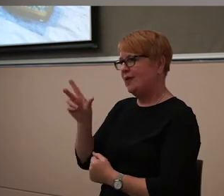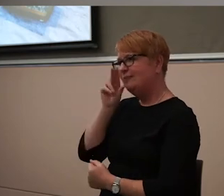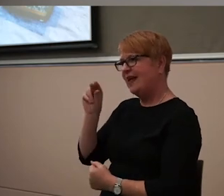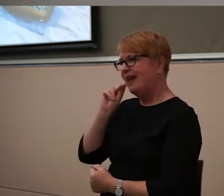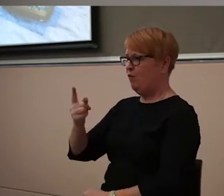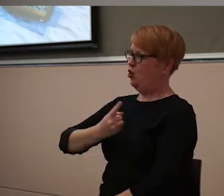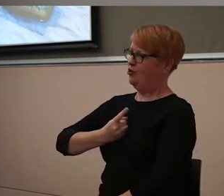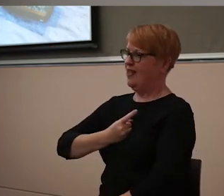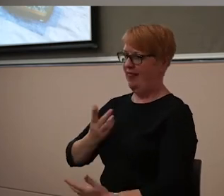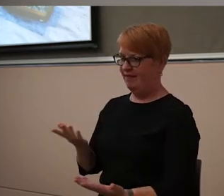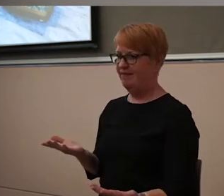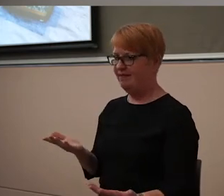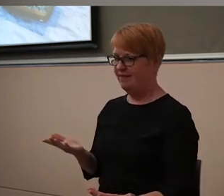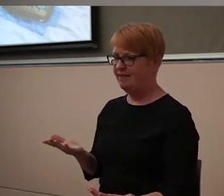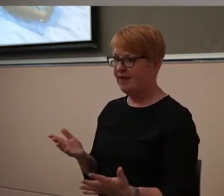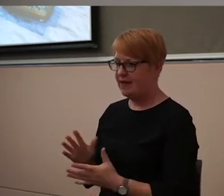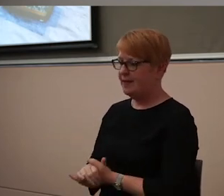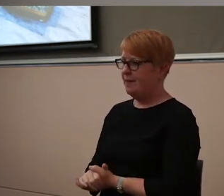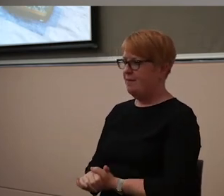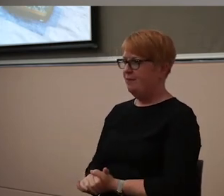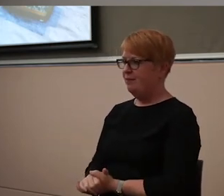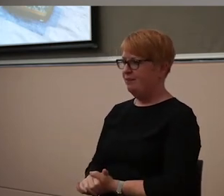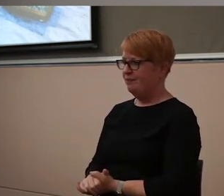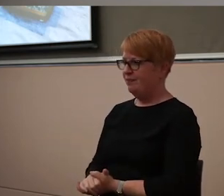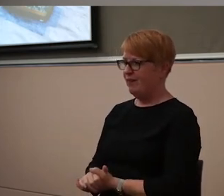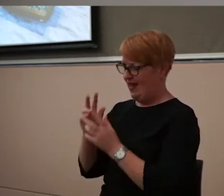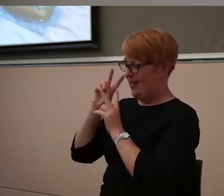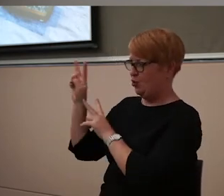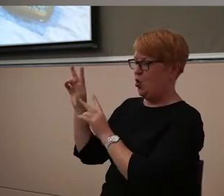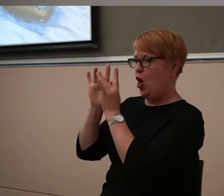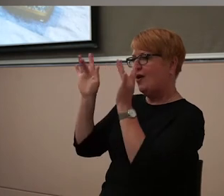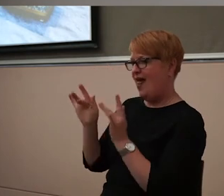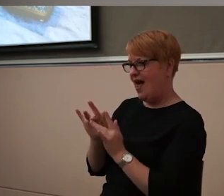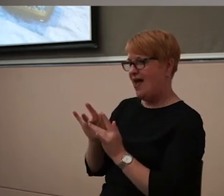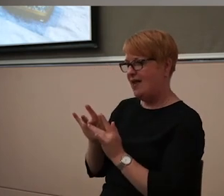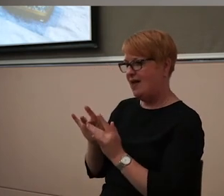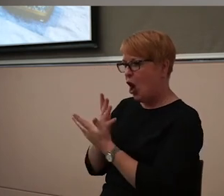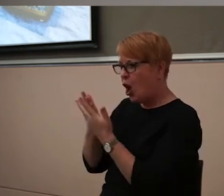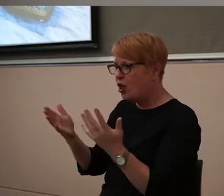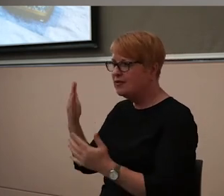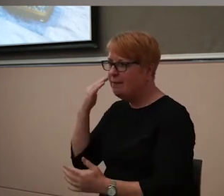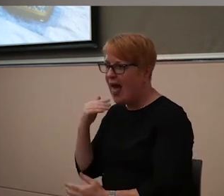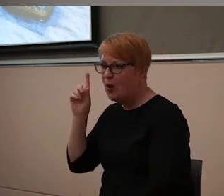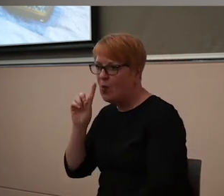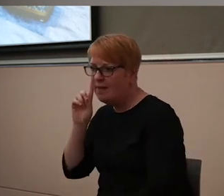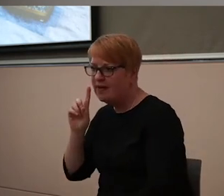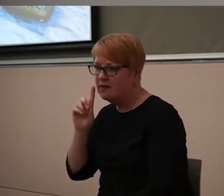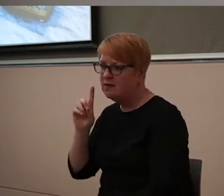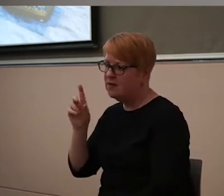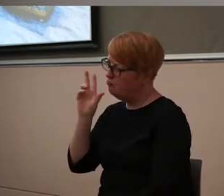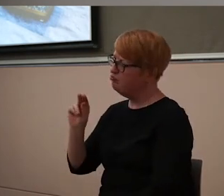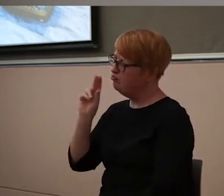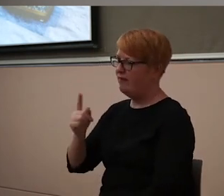have the space to negotiate, but also continue with that collaboration after you've left. Mm-hmm. And I think the whole reason